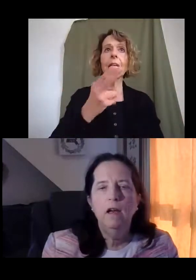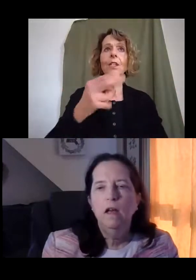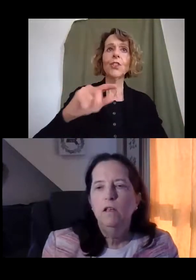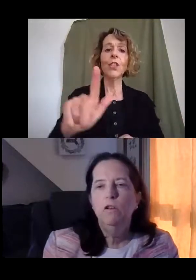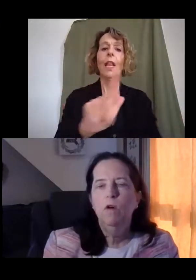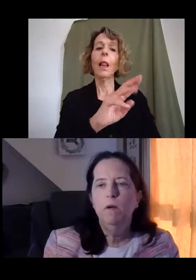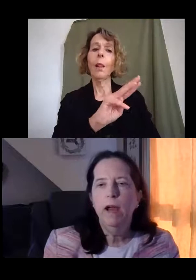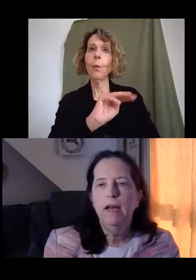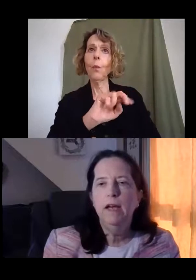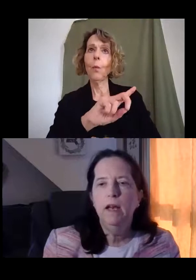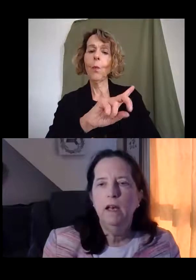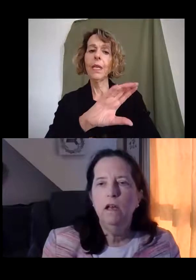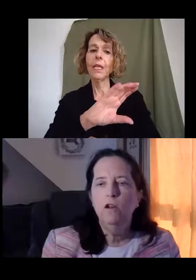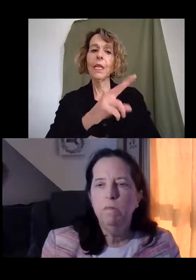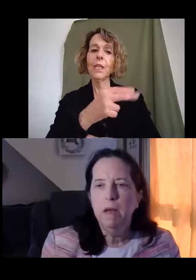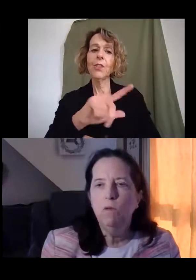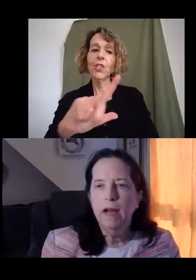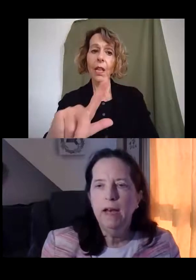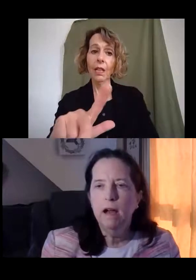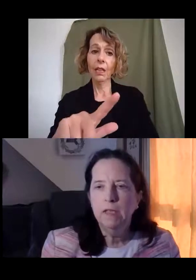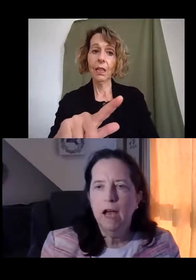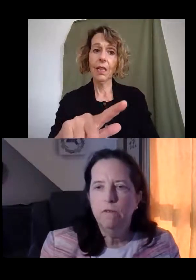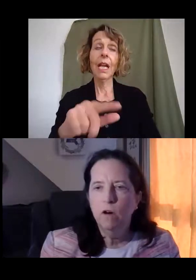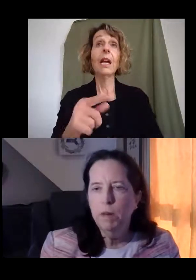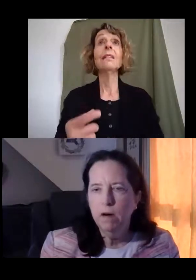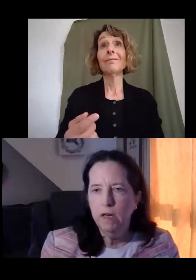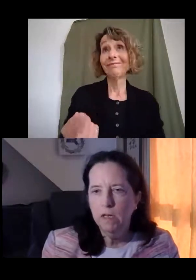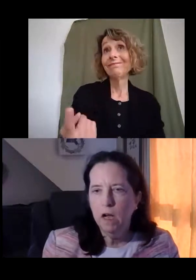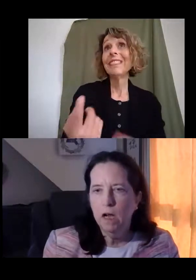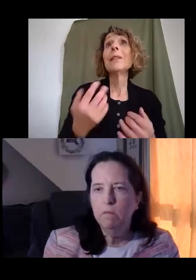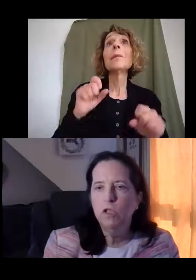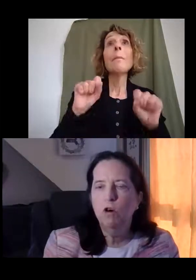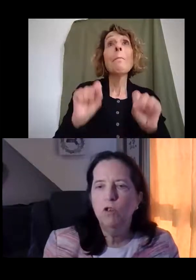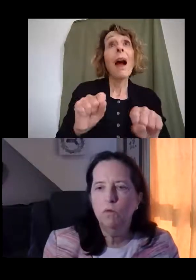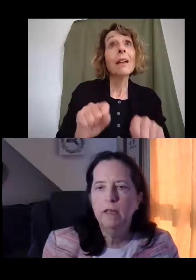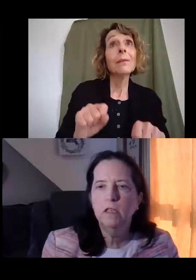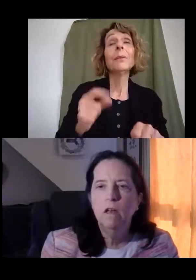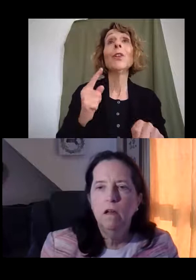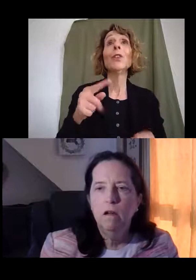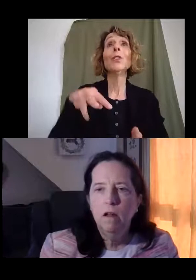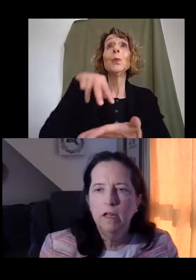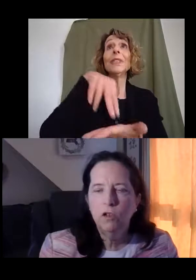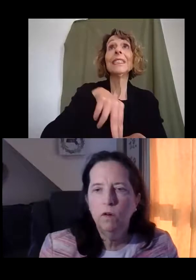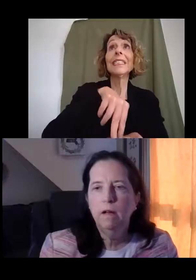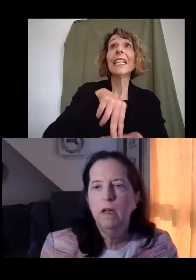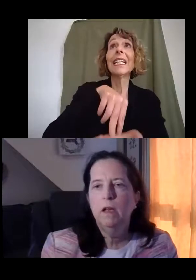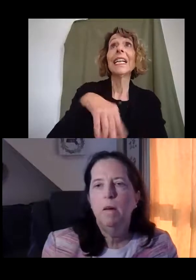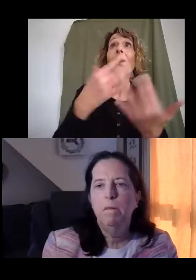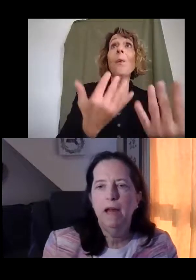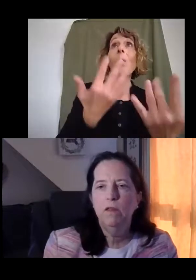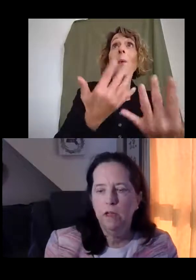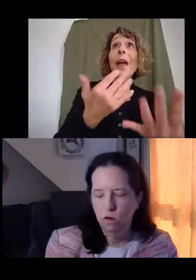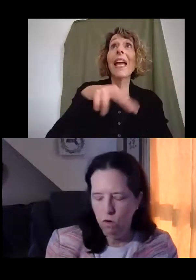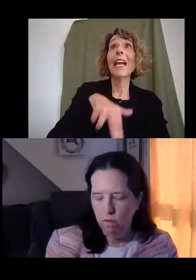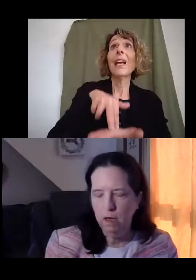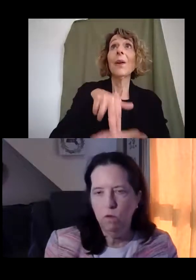that you will be waiting, and you may be waiting outside for a period of time. So dress extremely